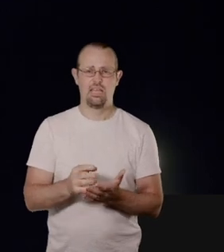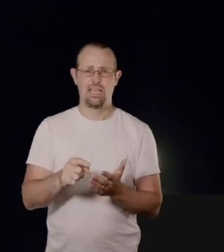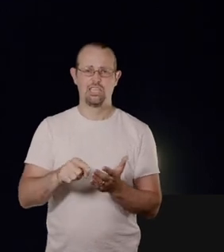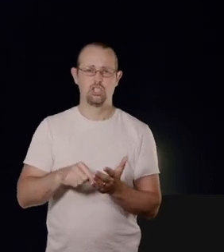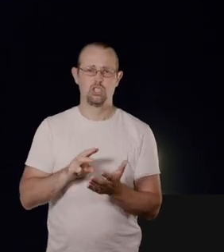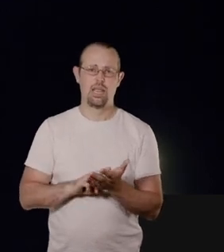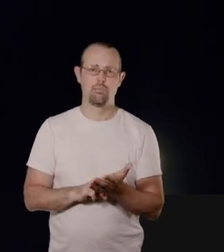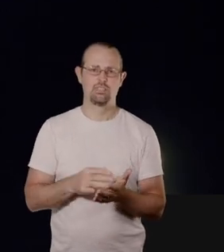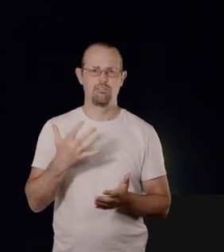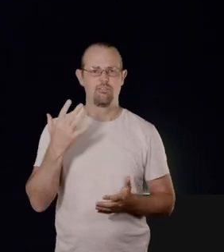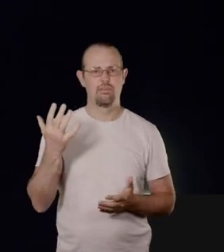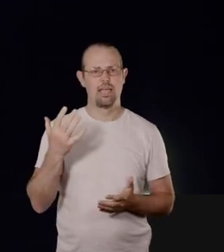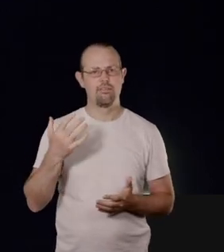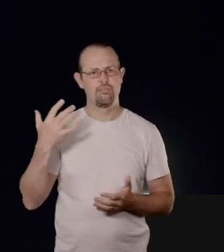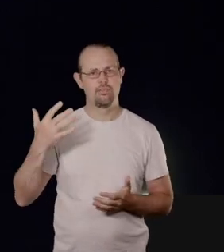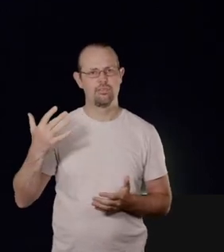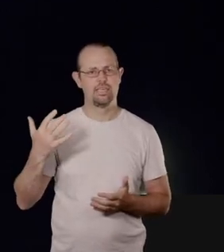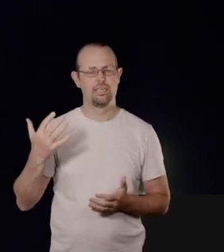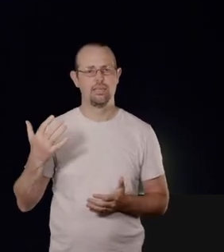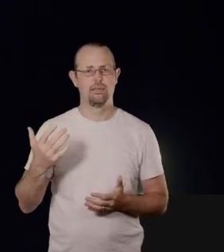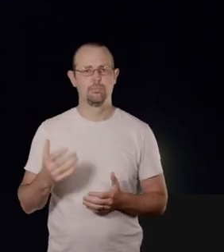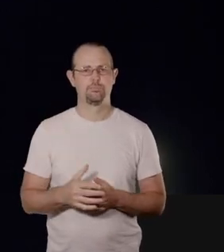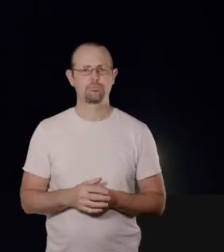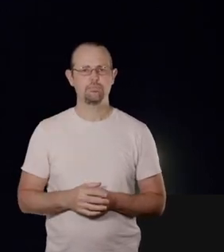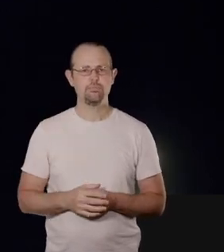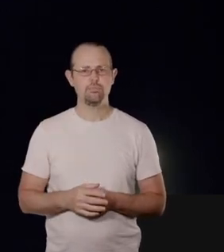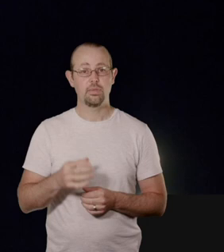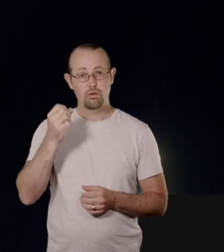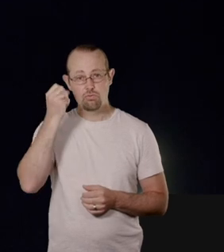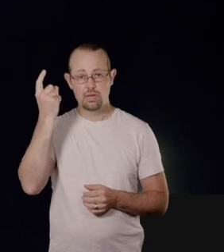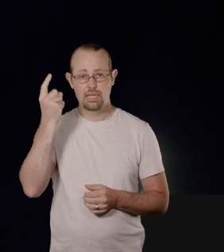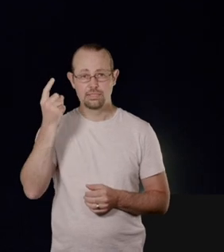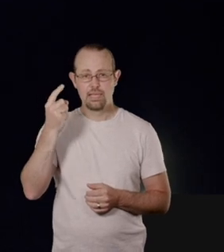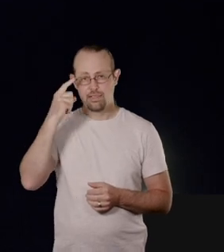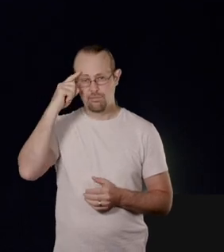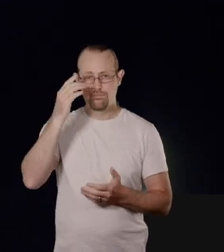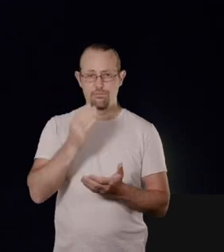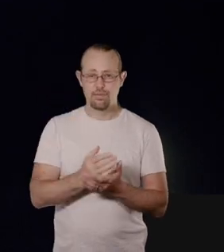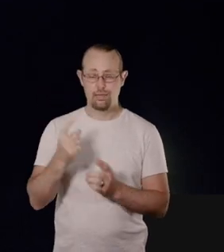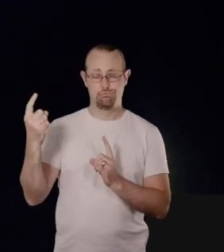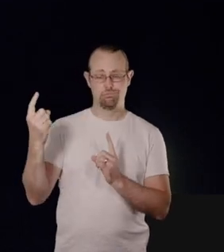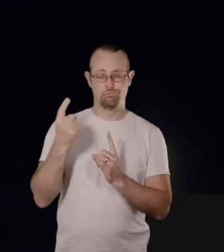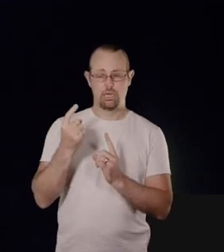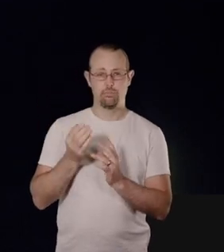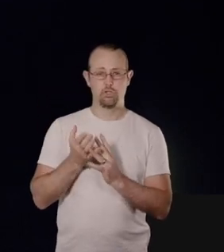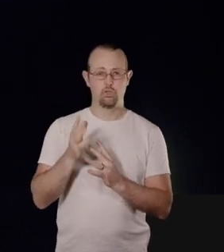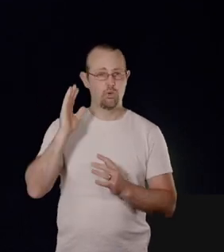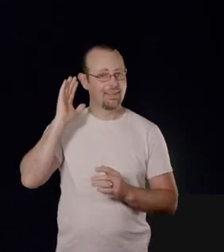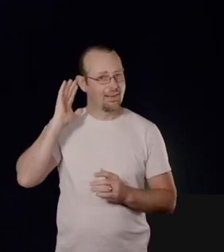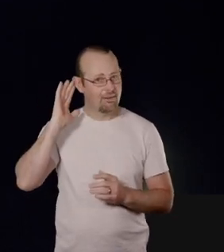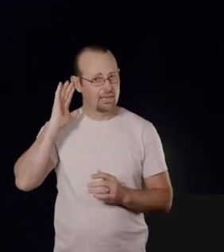is where we find that scripture. You need to realize that faith comes by hearing, so you need to find a Bible that works for